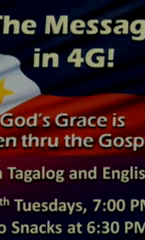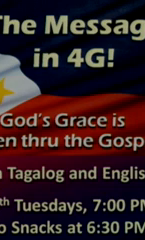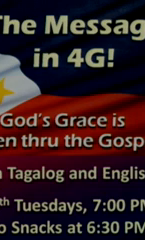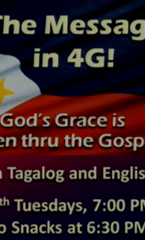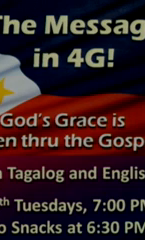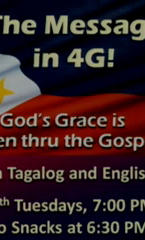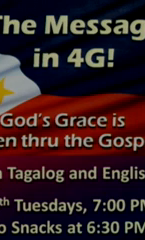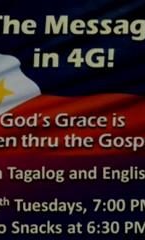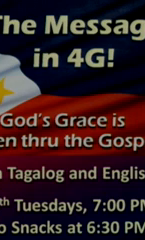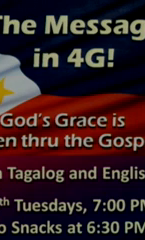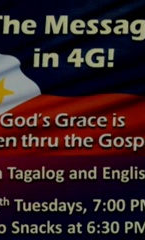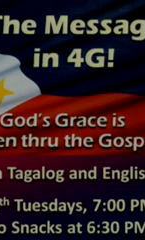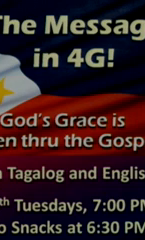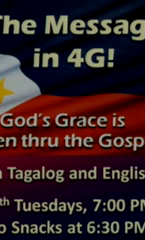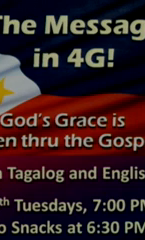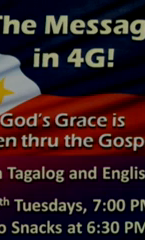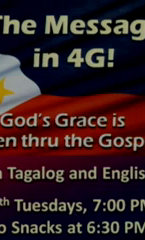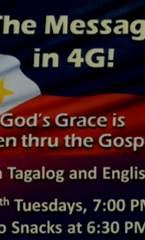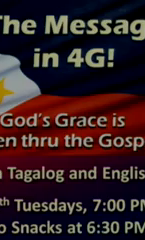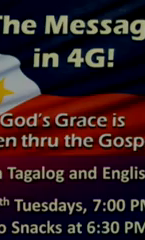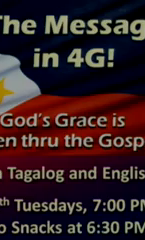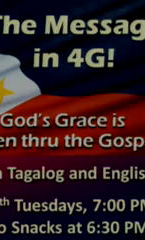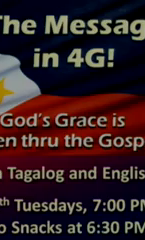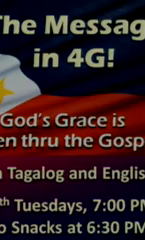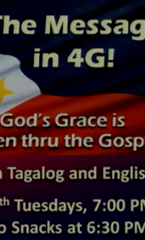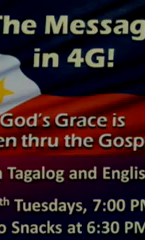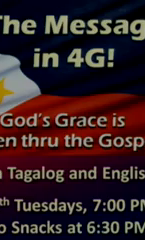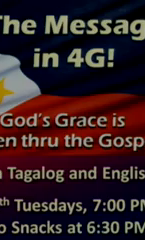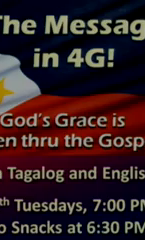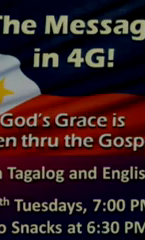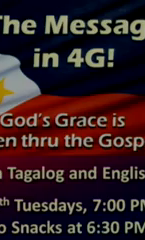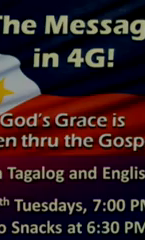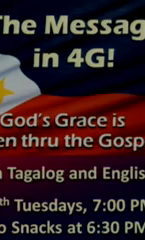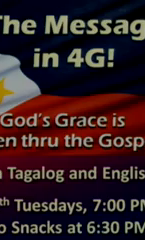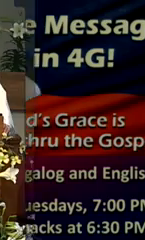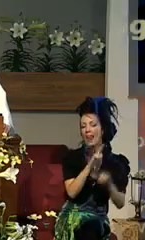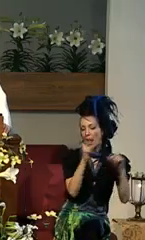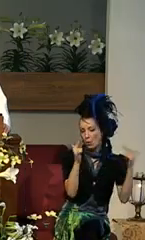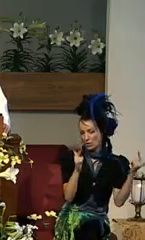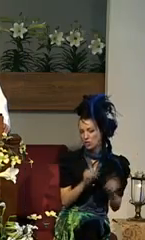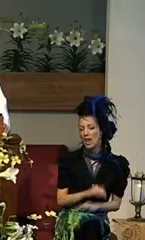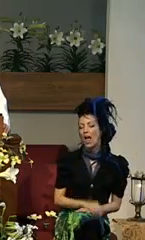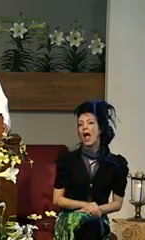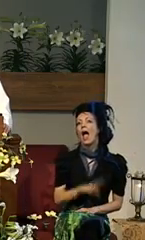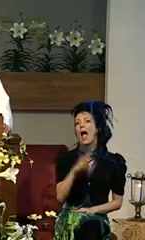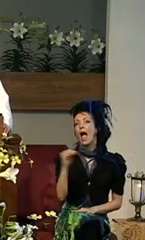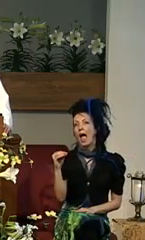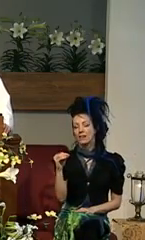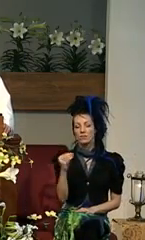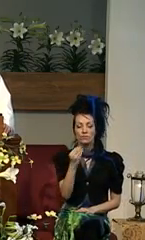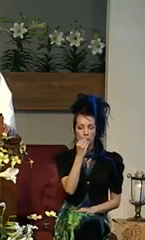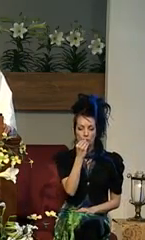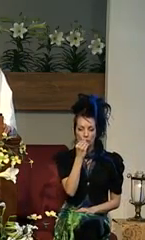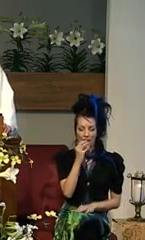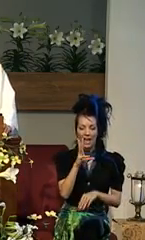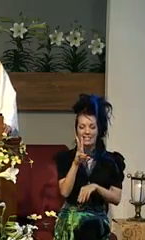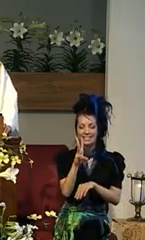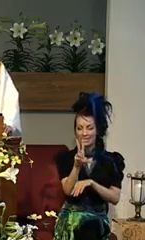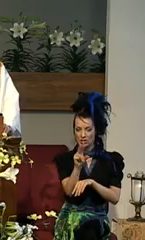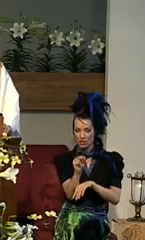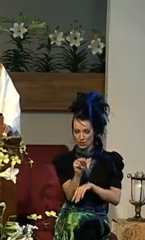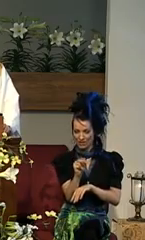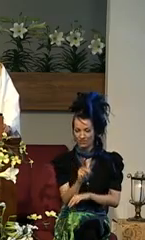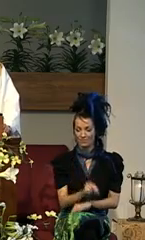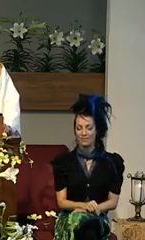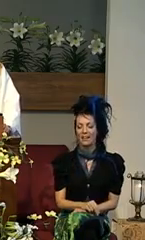in English, and they meet on the second and fourth Tuesdays at 7 o'clock. They serve Filipino snacks at 6:30,